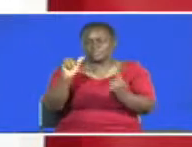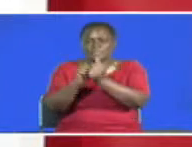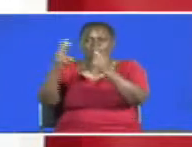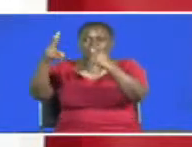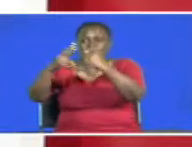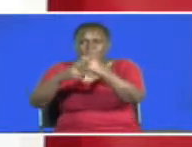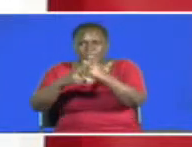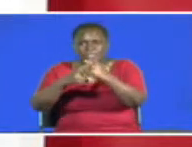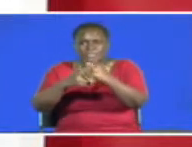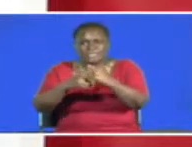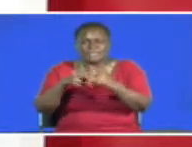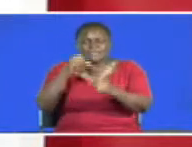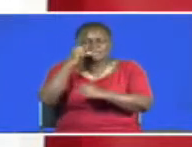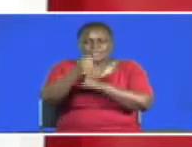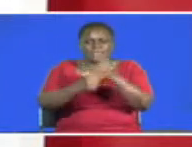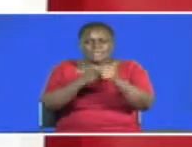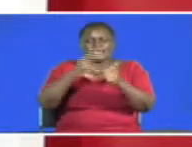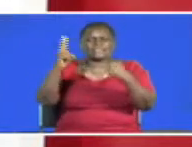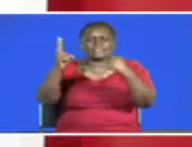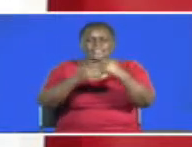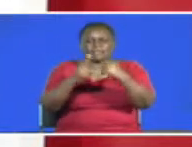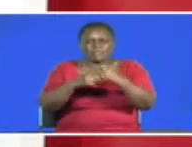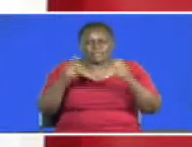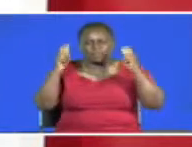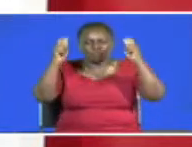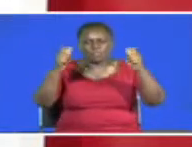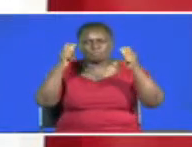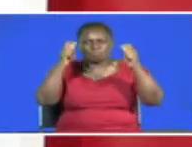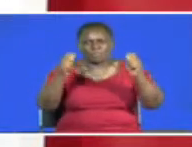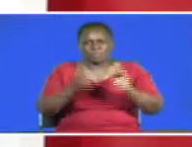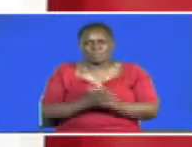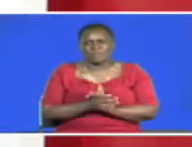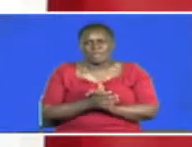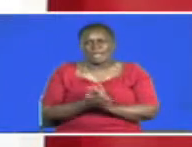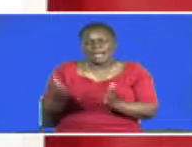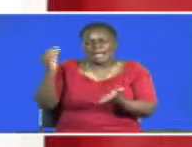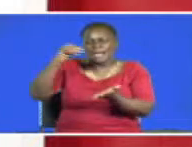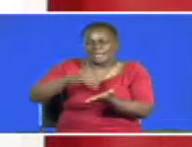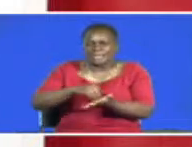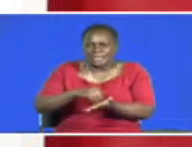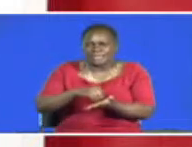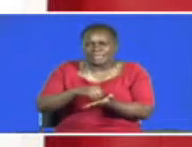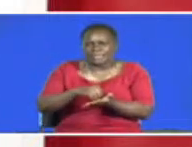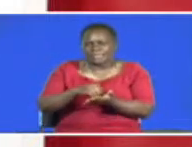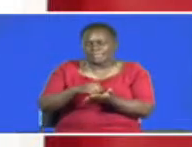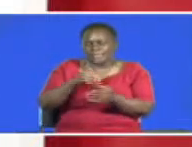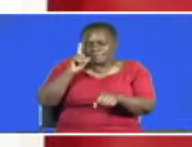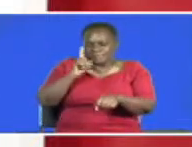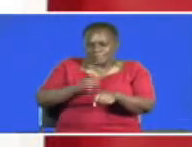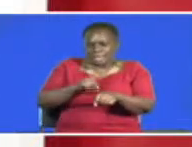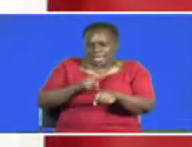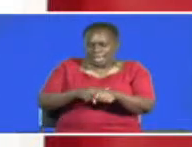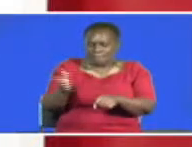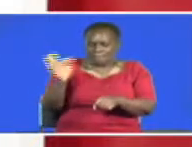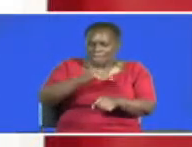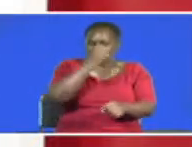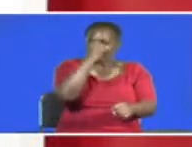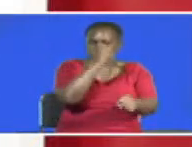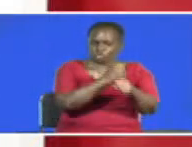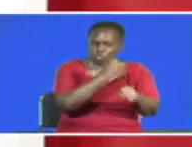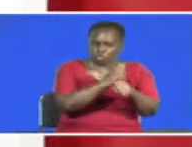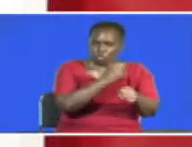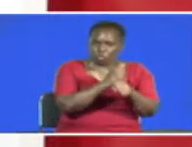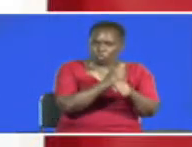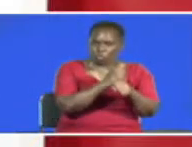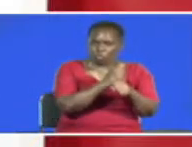2017, we had to wait for 7 years for us to strike early this year. And again, even early this year, when we returned to work, we were